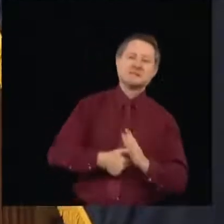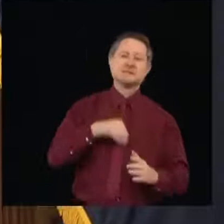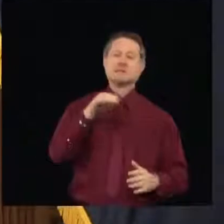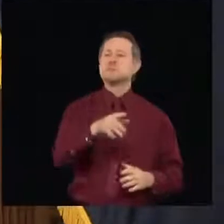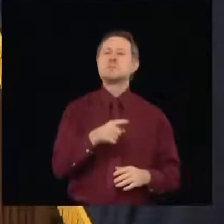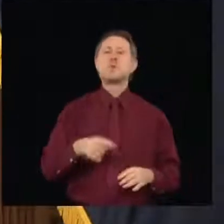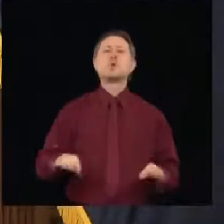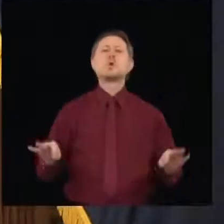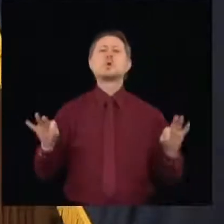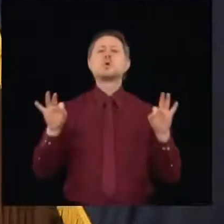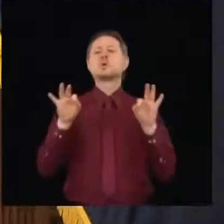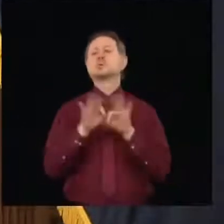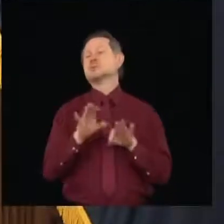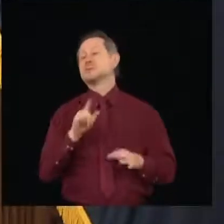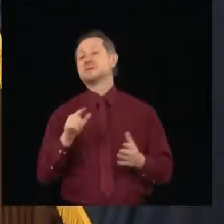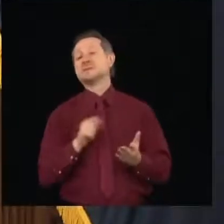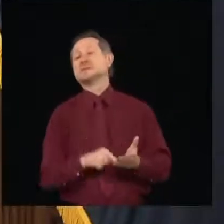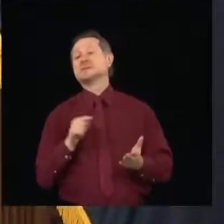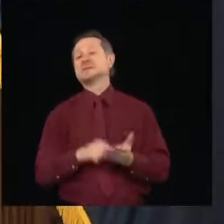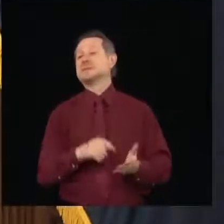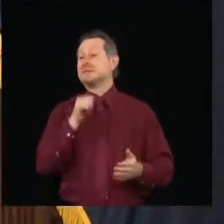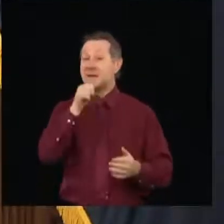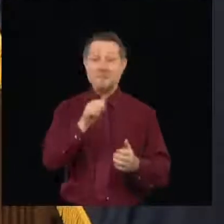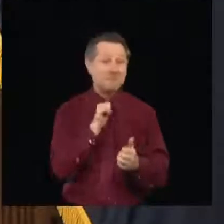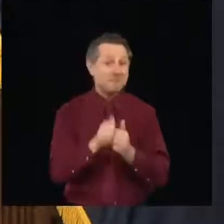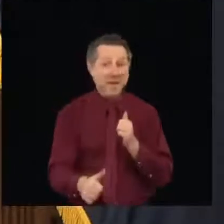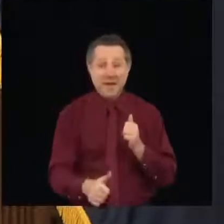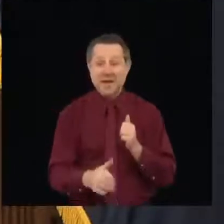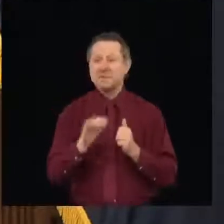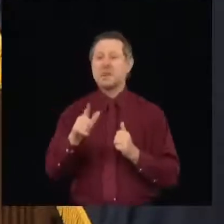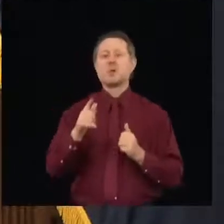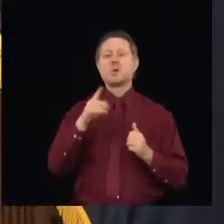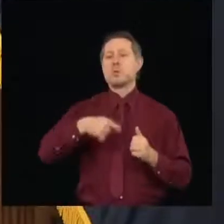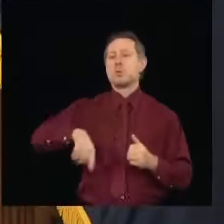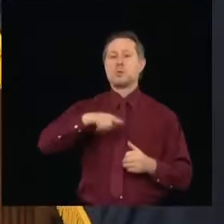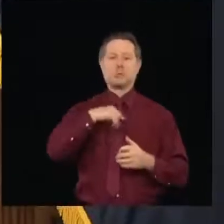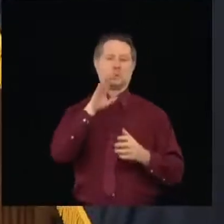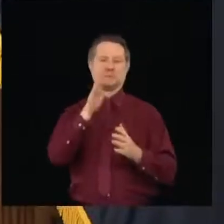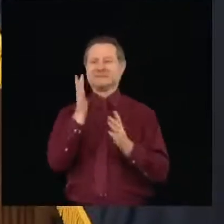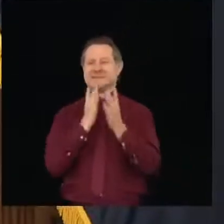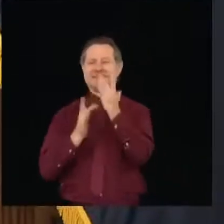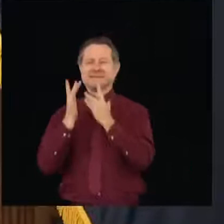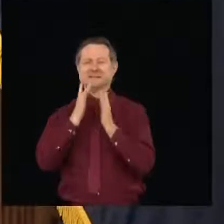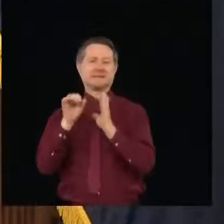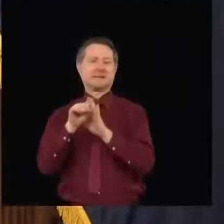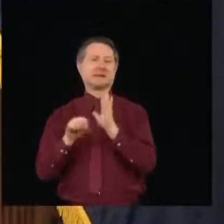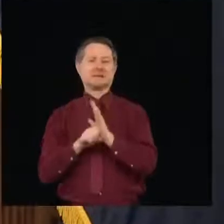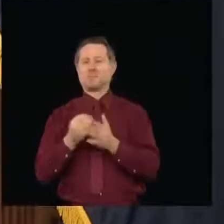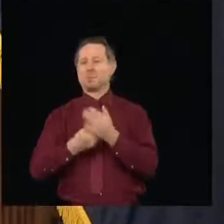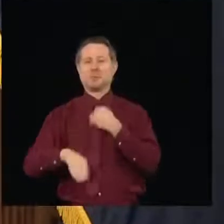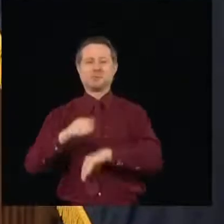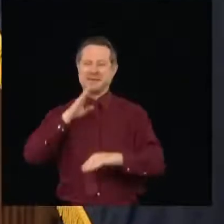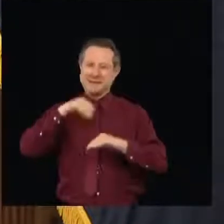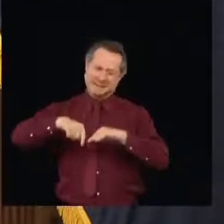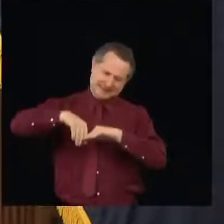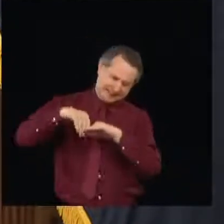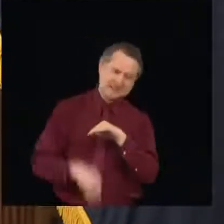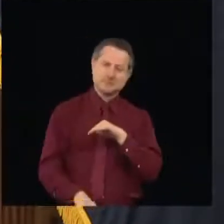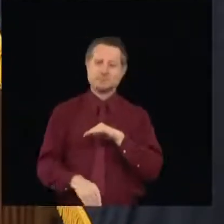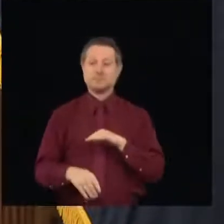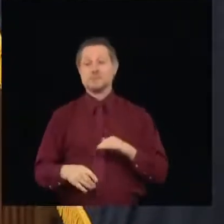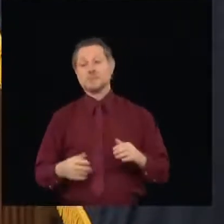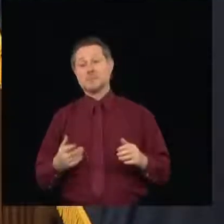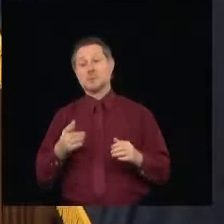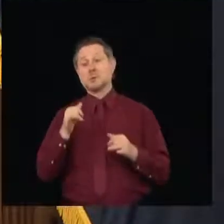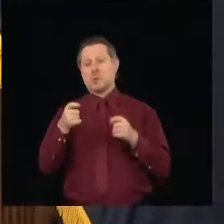happen to the state budget if they don't pass that bill. In many ways, they are in control of the state budget